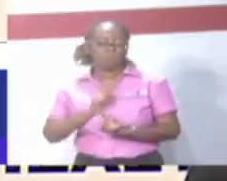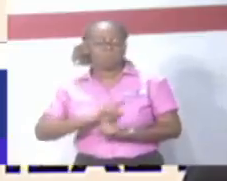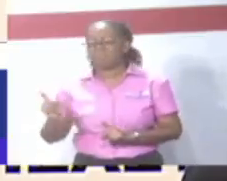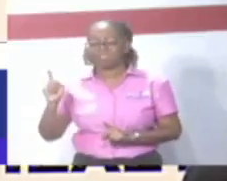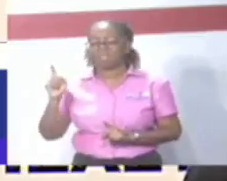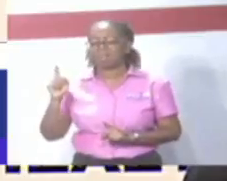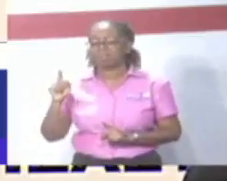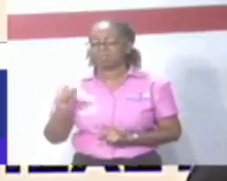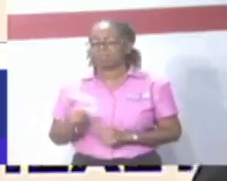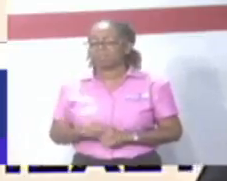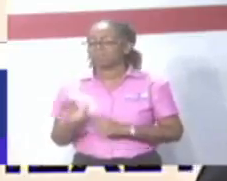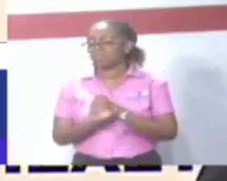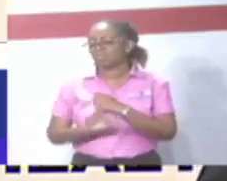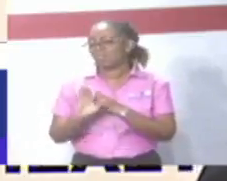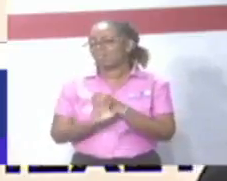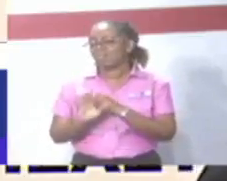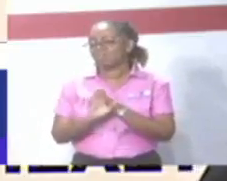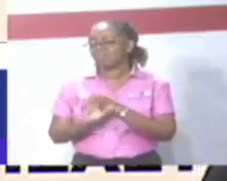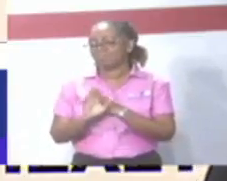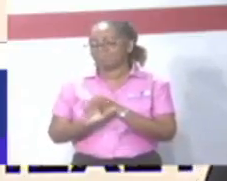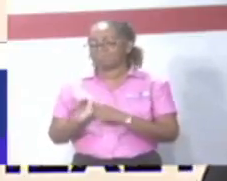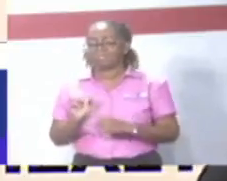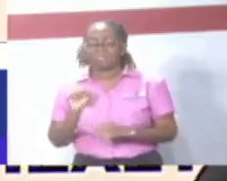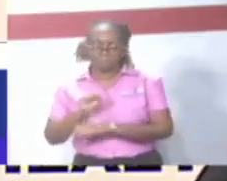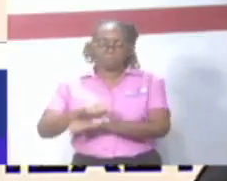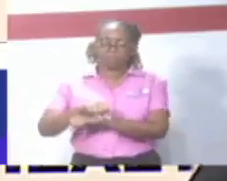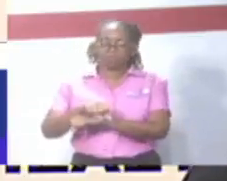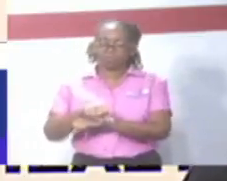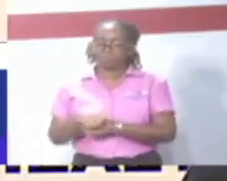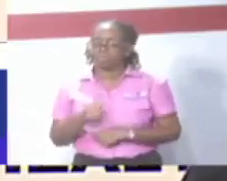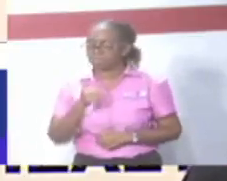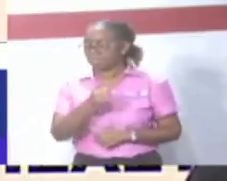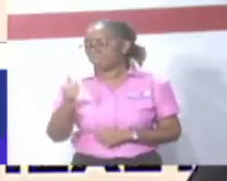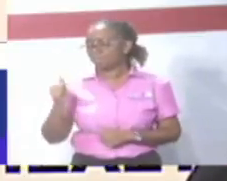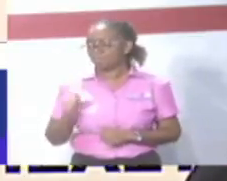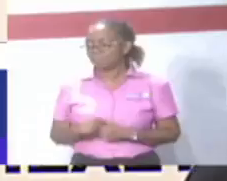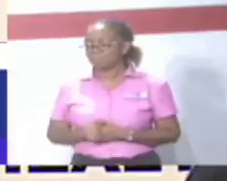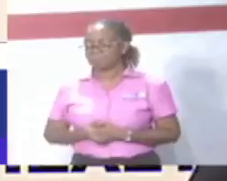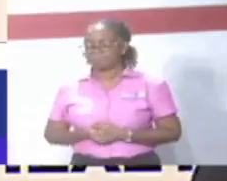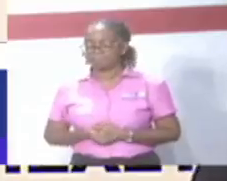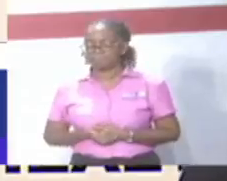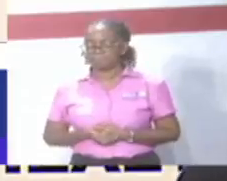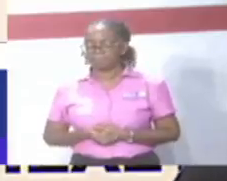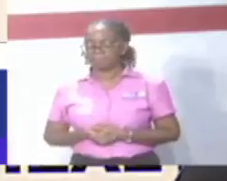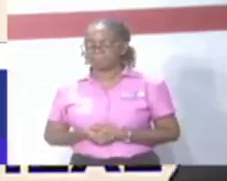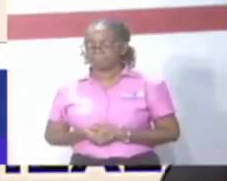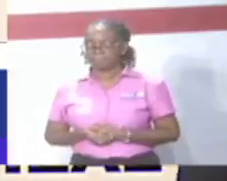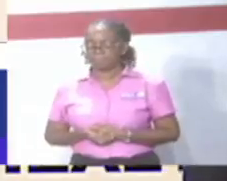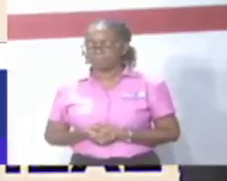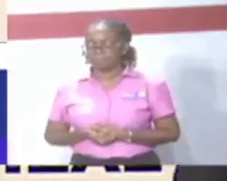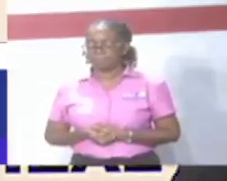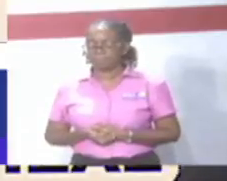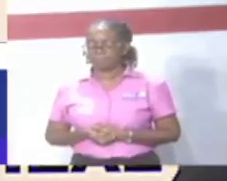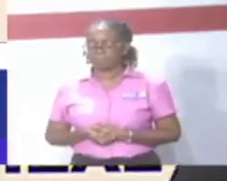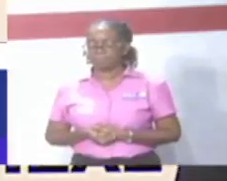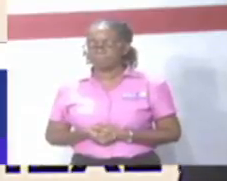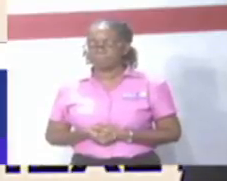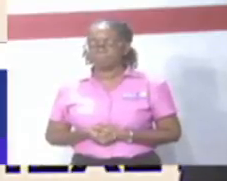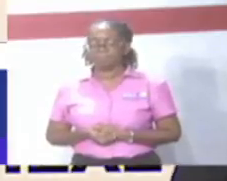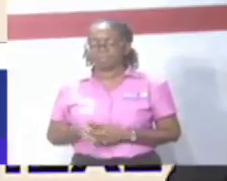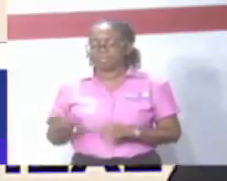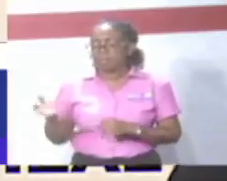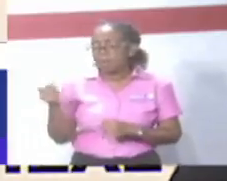guard dog now. And that guard dog is going to recognize and fight to the end and call attention to the neighbors around. So police will